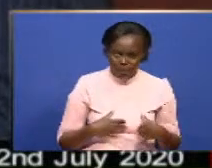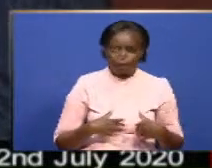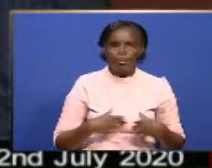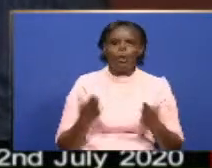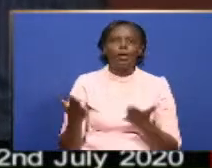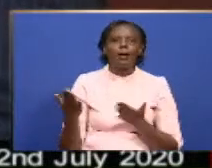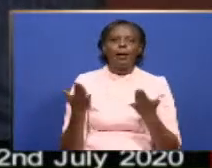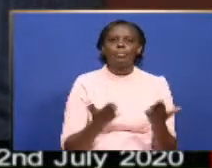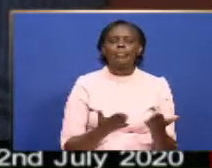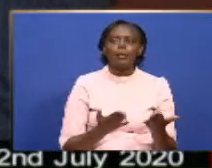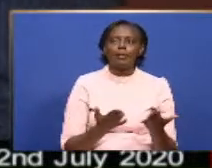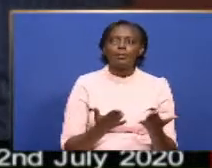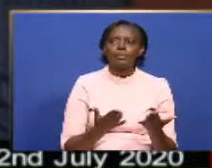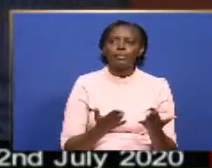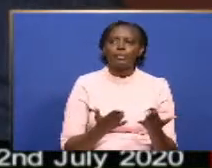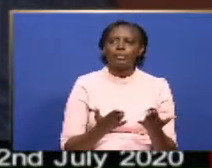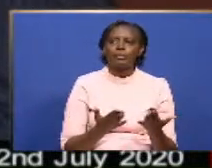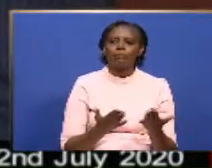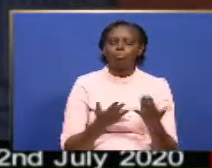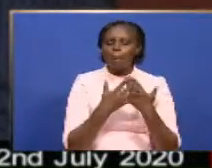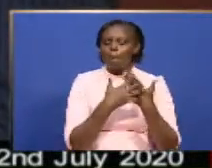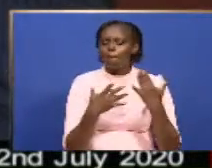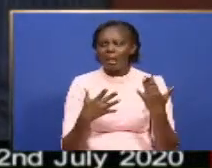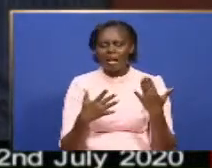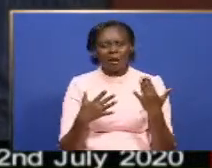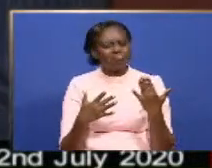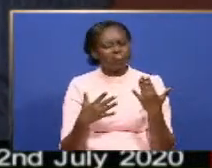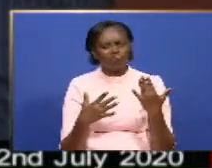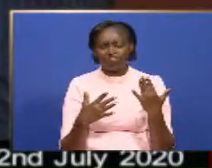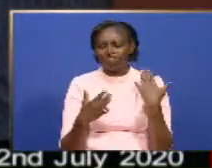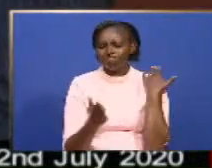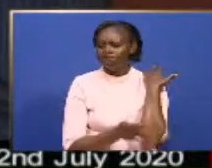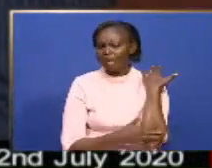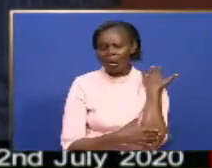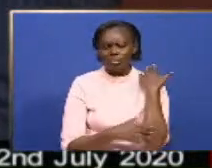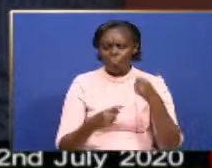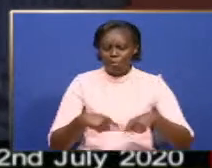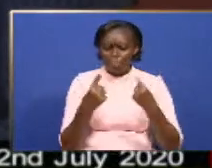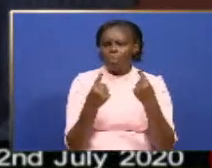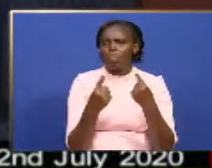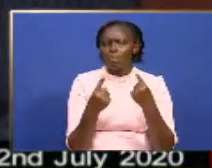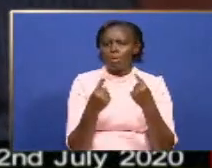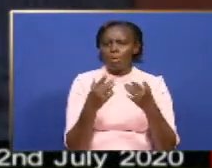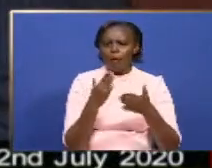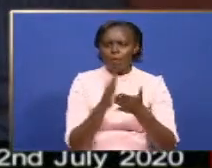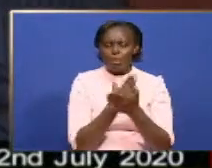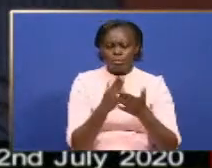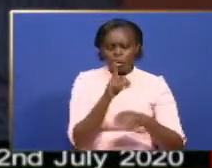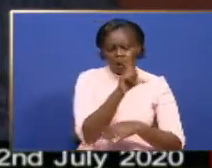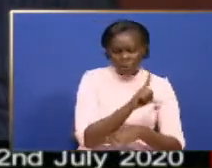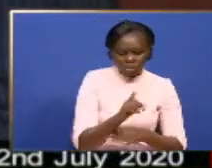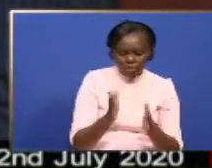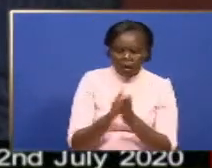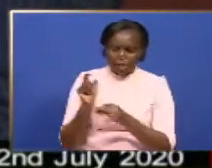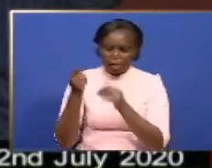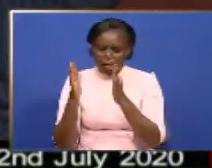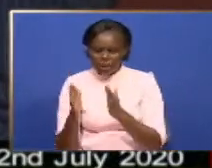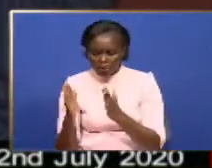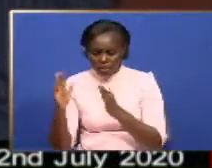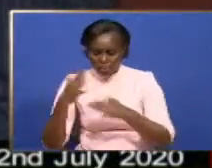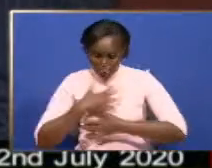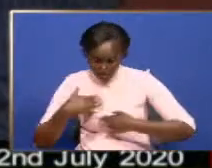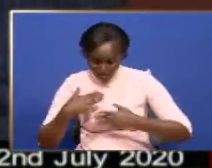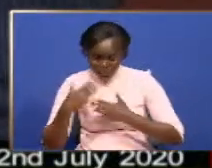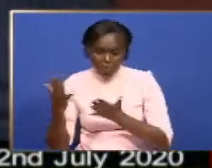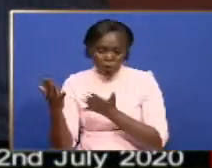cause bad blood between our refugees and our Kenyans, then we'll bring it to this House and maybe carry it forward in